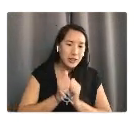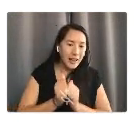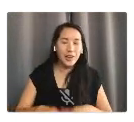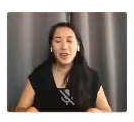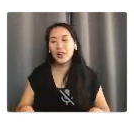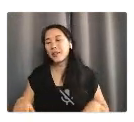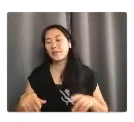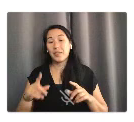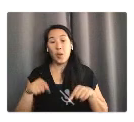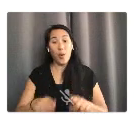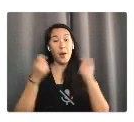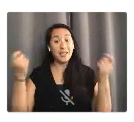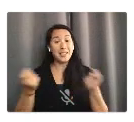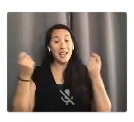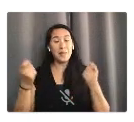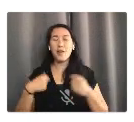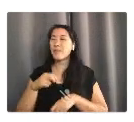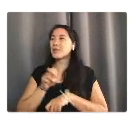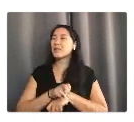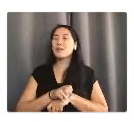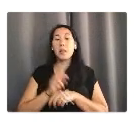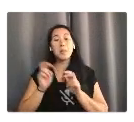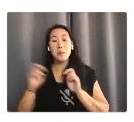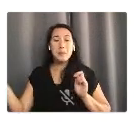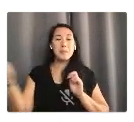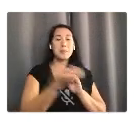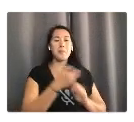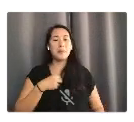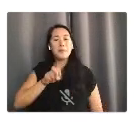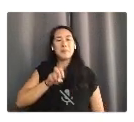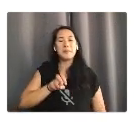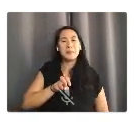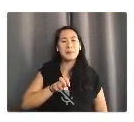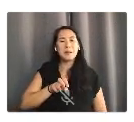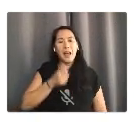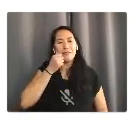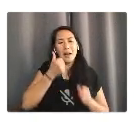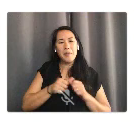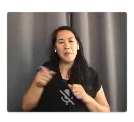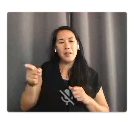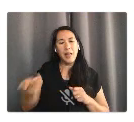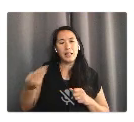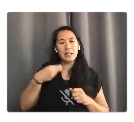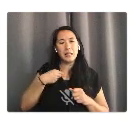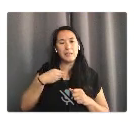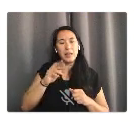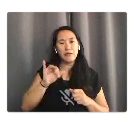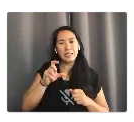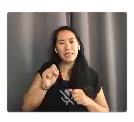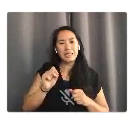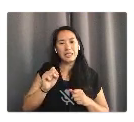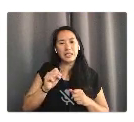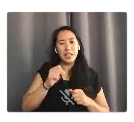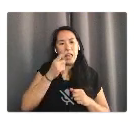we're celebrating that, as I'm sitting there around this table, I clearly recall a coworker handing me an envelope of receipts and asked me to divide the sum